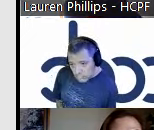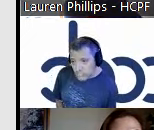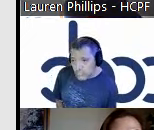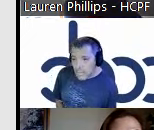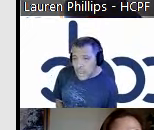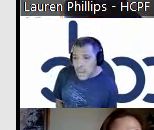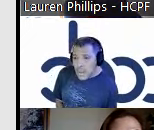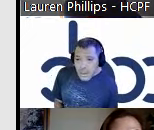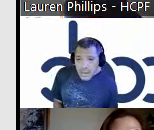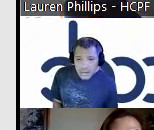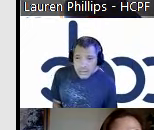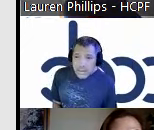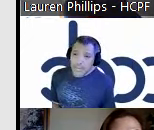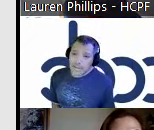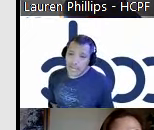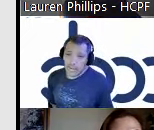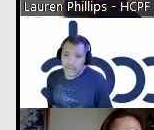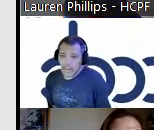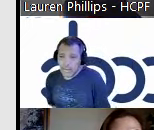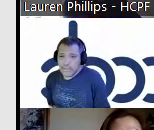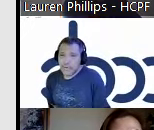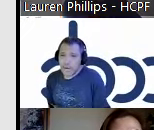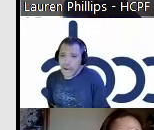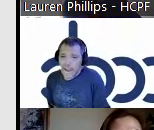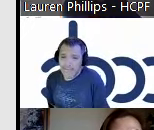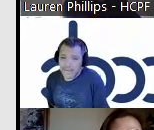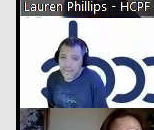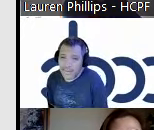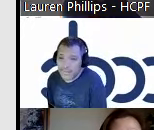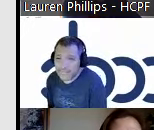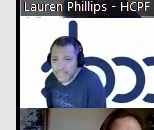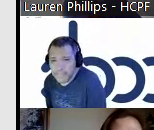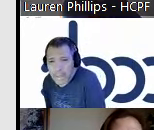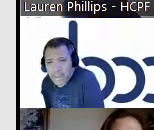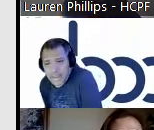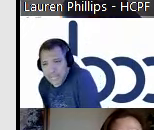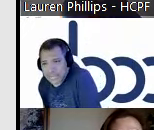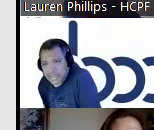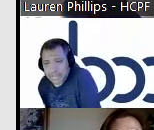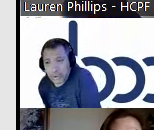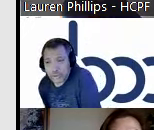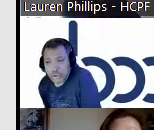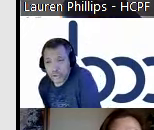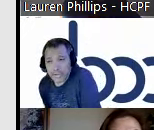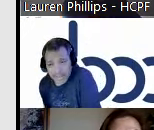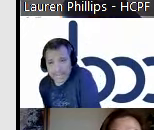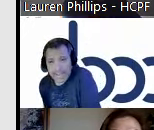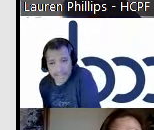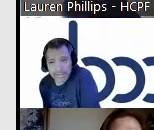up? Yeah, because the other issue I have heard of is not